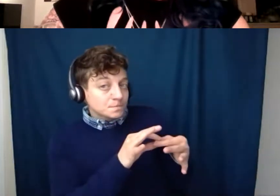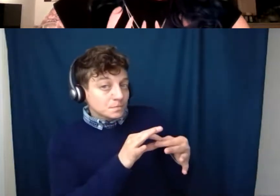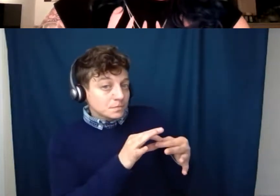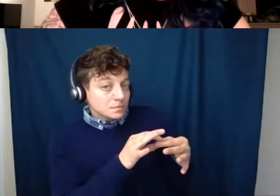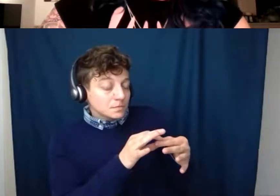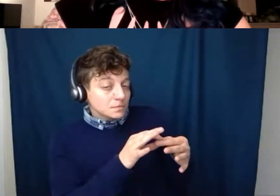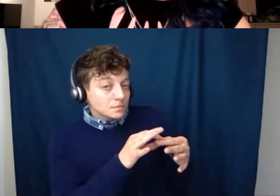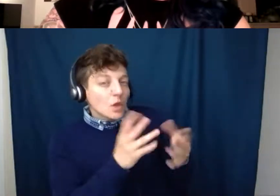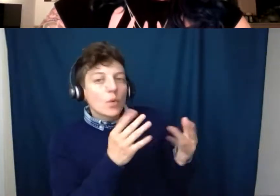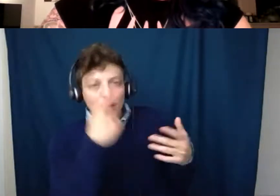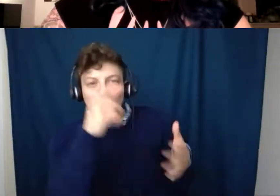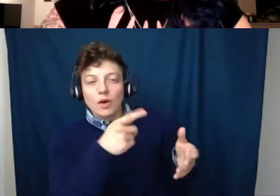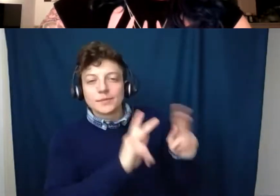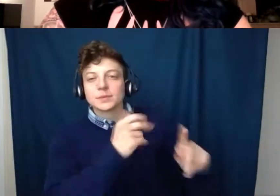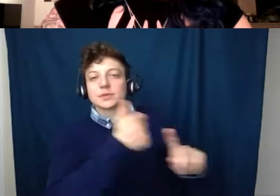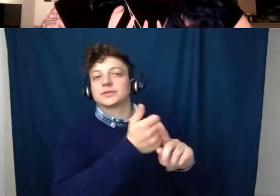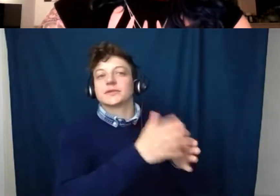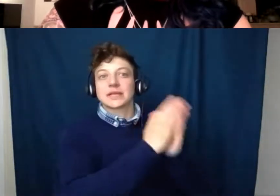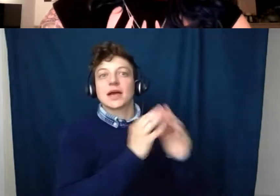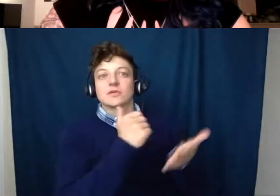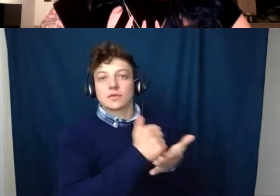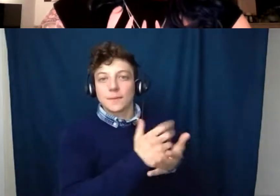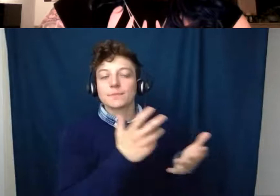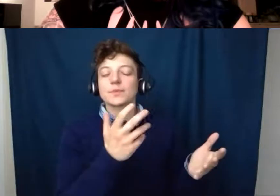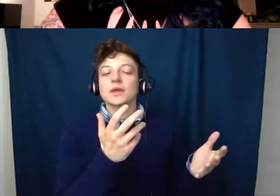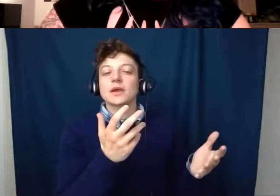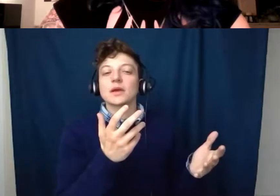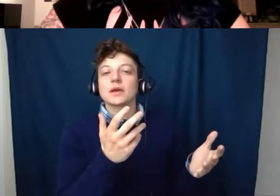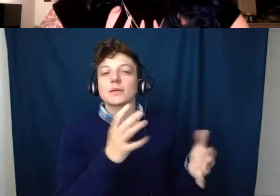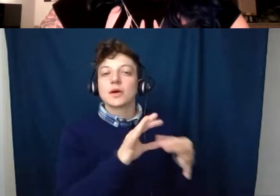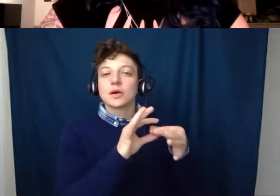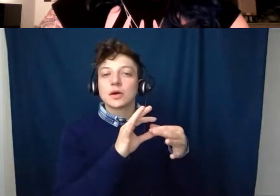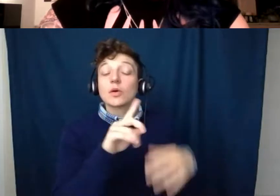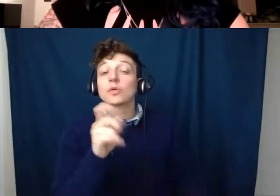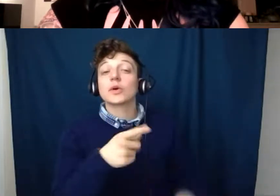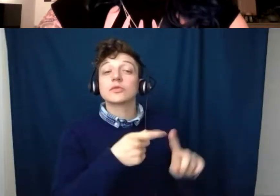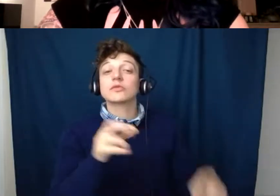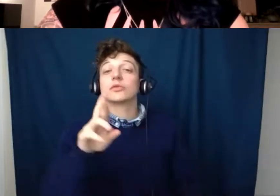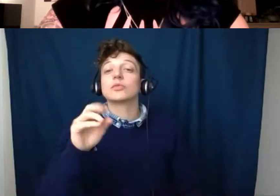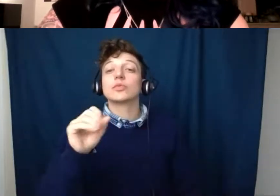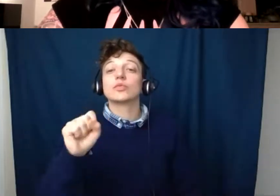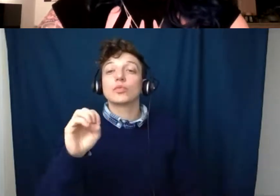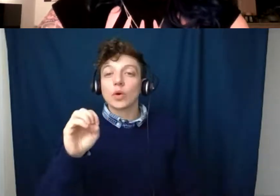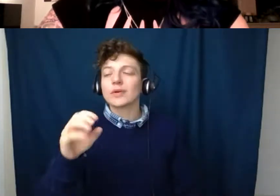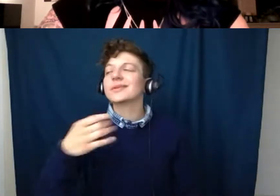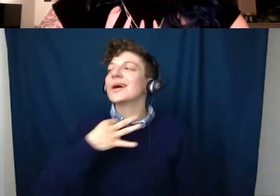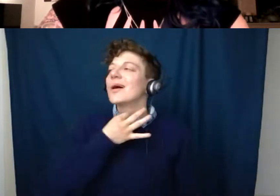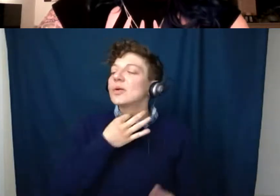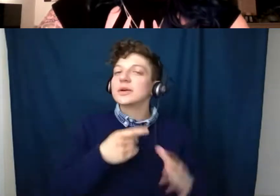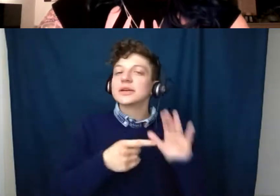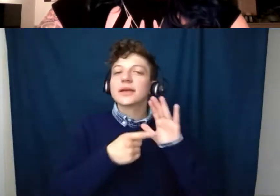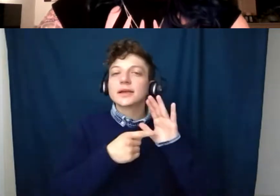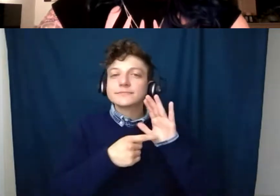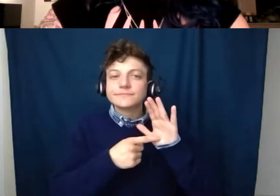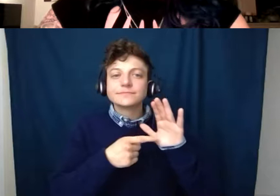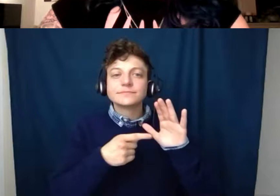asking, like waiting for people to ask if they need help, basically. But this is a question from Rose. What indicators for drug use are there to watch out